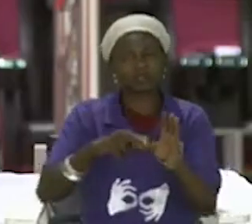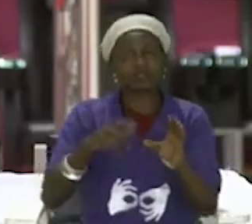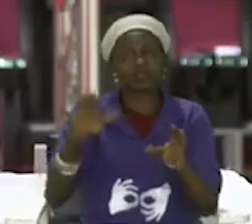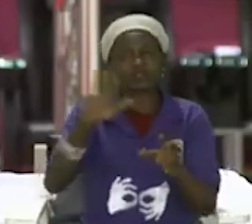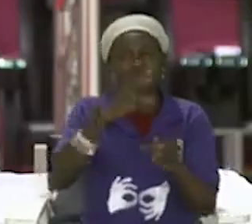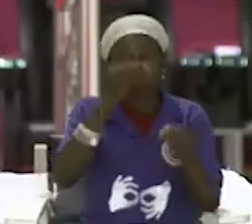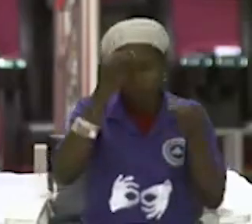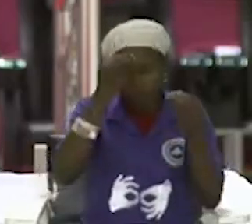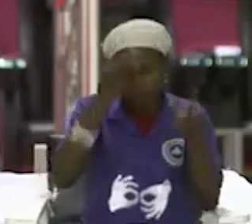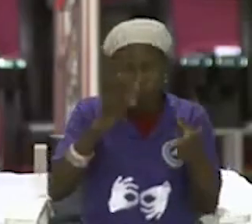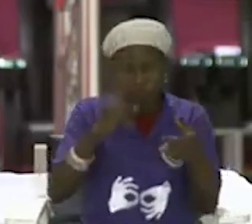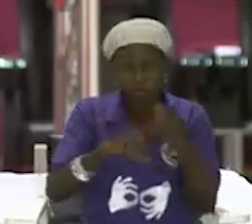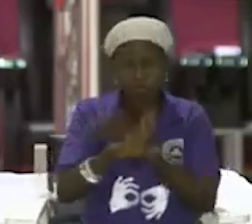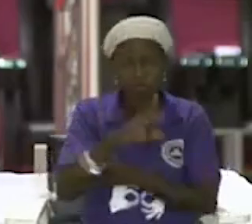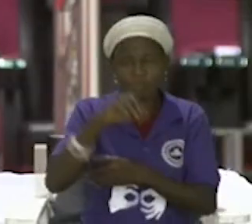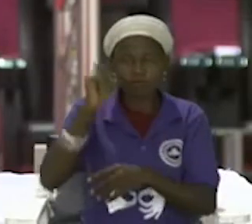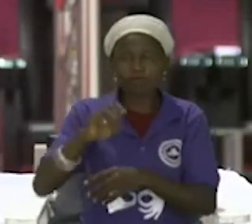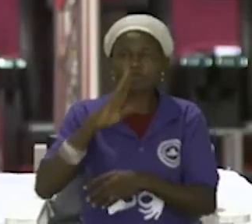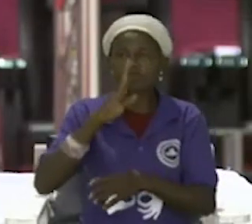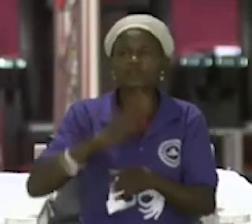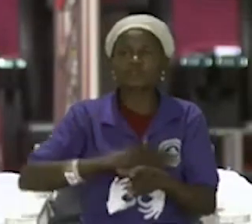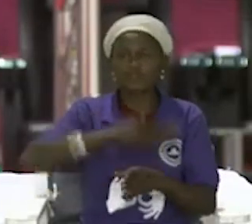be complete.